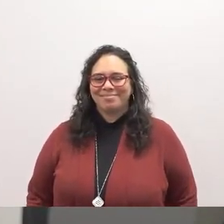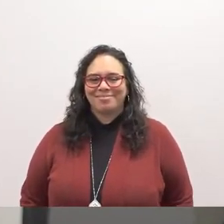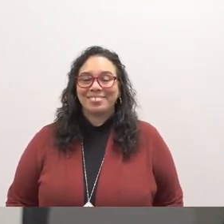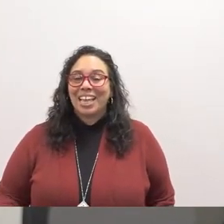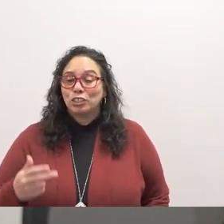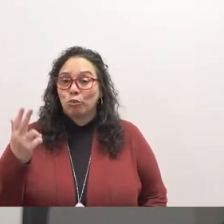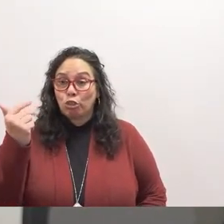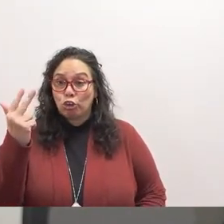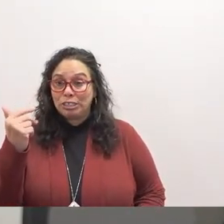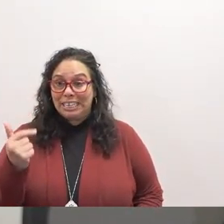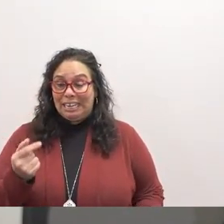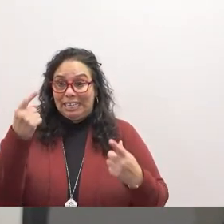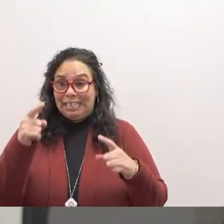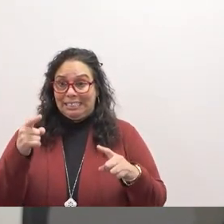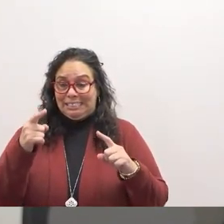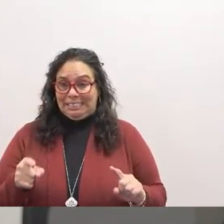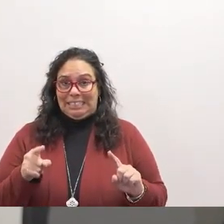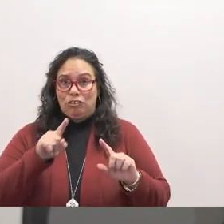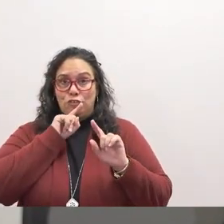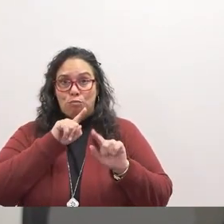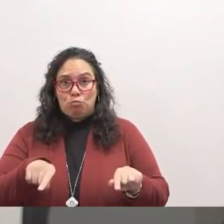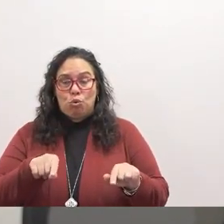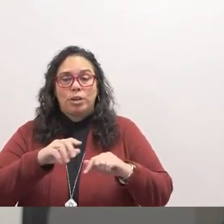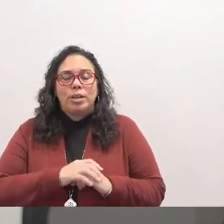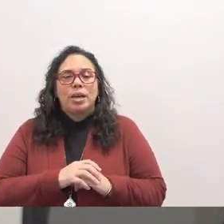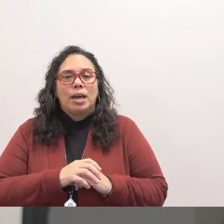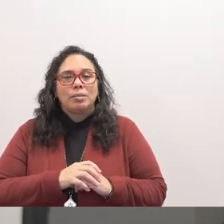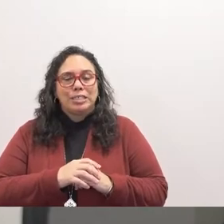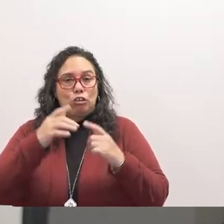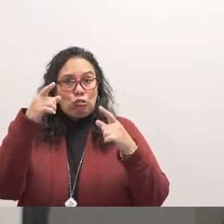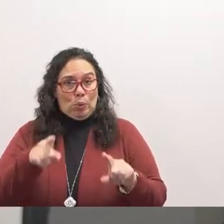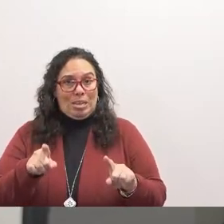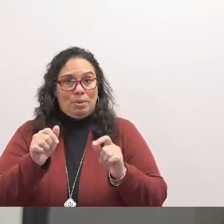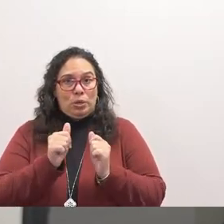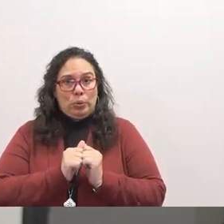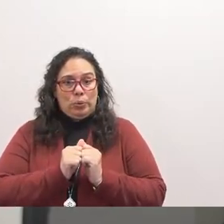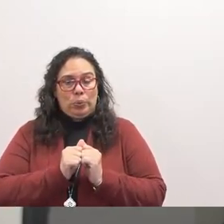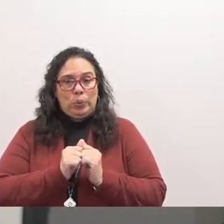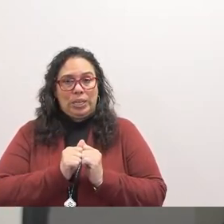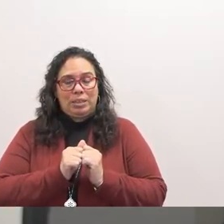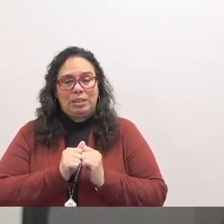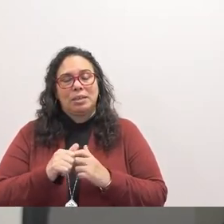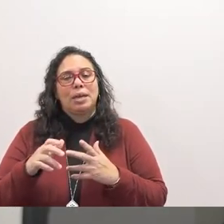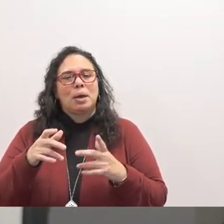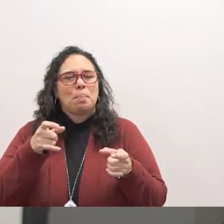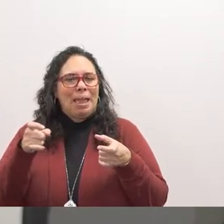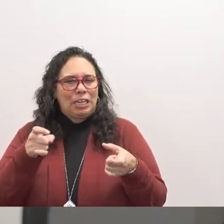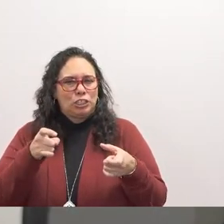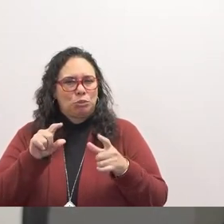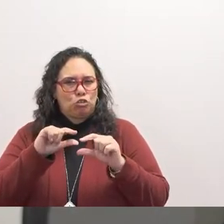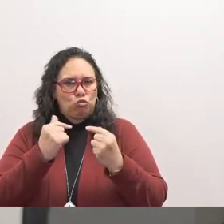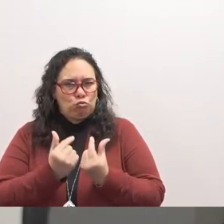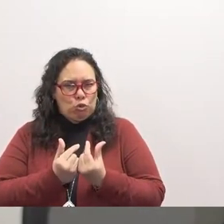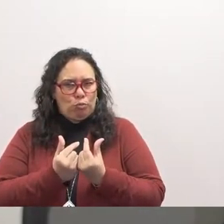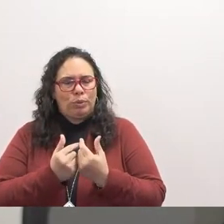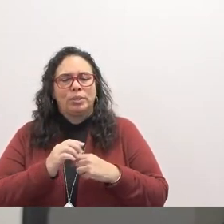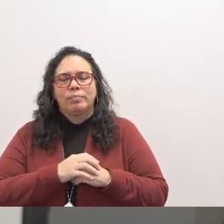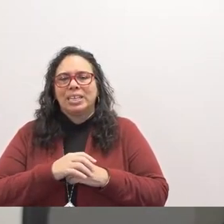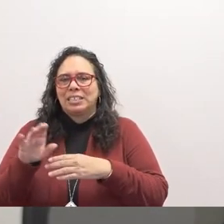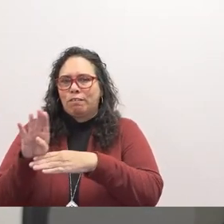consent report, on our purchasing and contracts report. This is an agreement with Cumming Management Group. This is a firm that